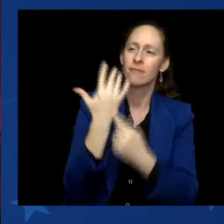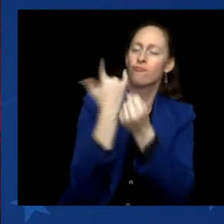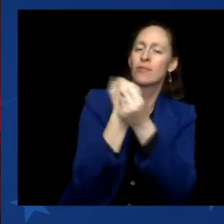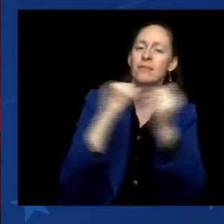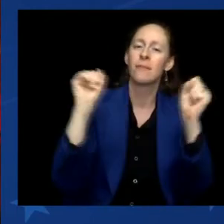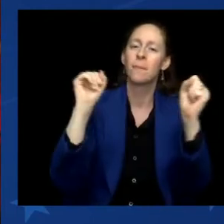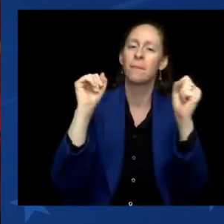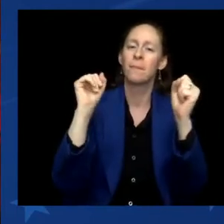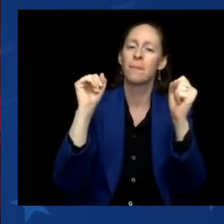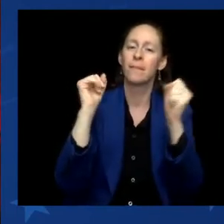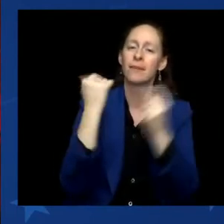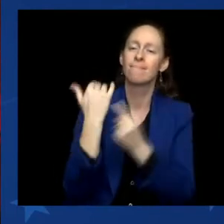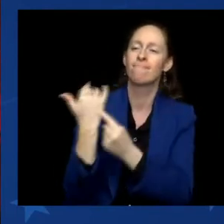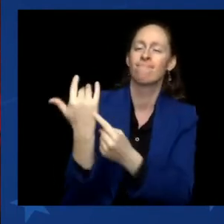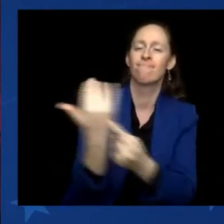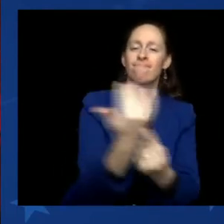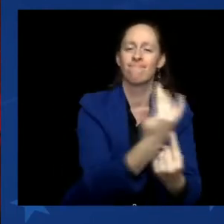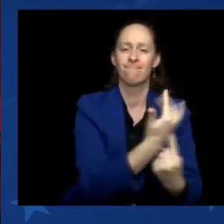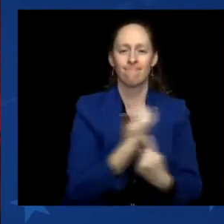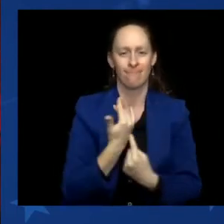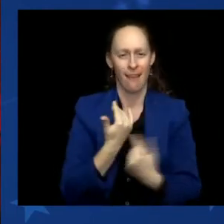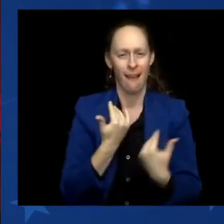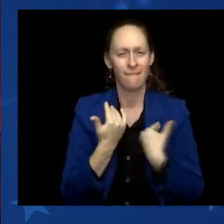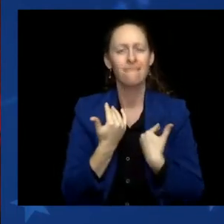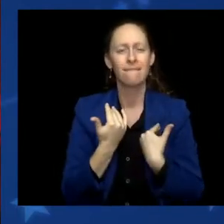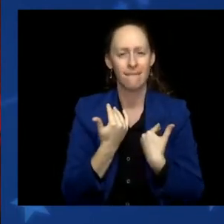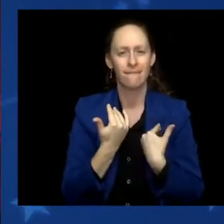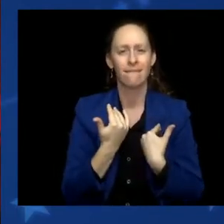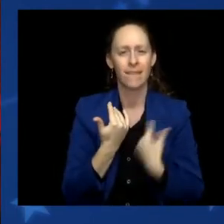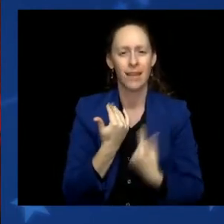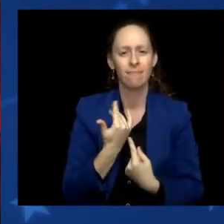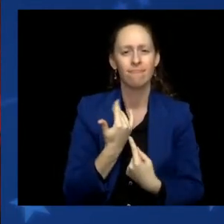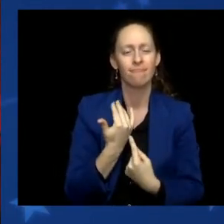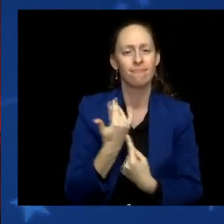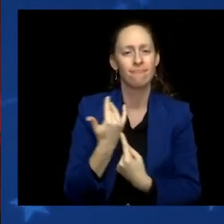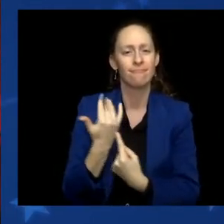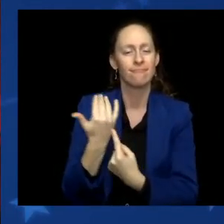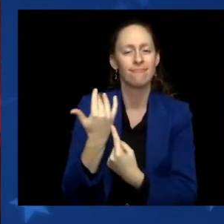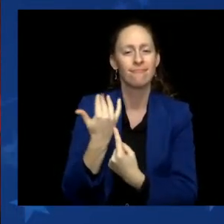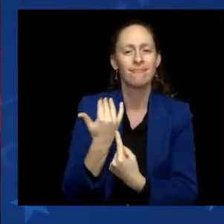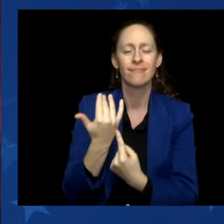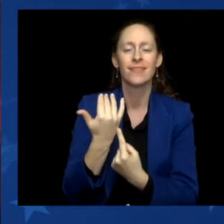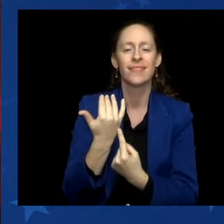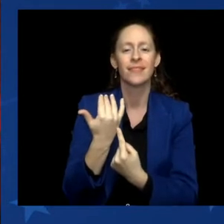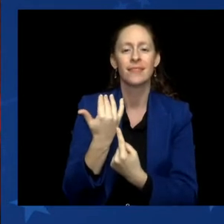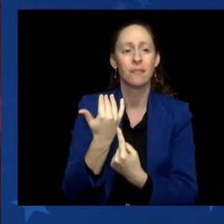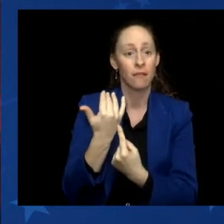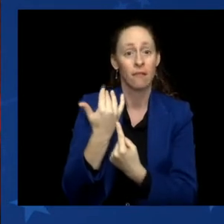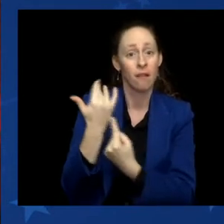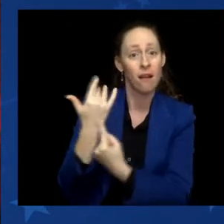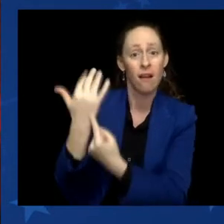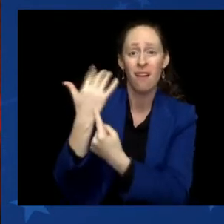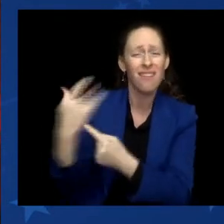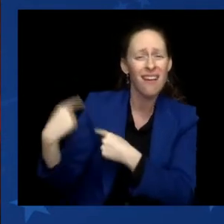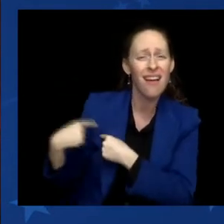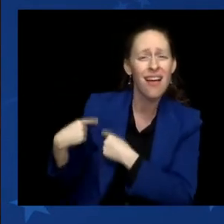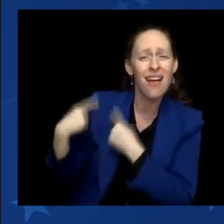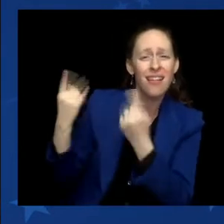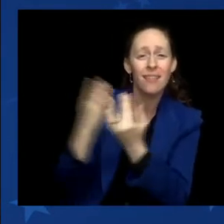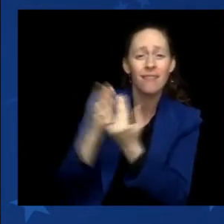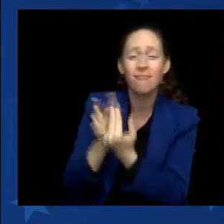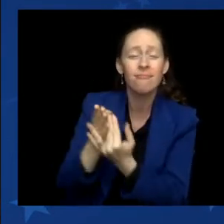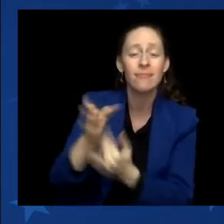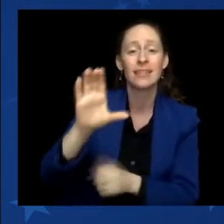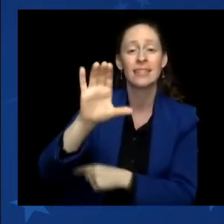abolition, the Civil War, suffrage, the Great Depression, world wars, civil rights.